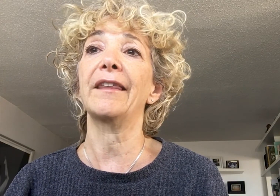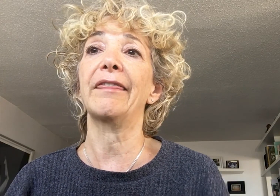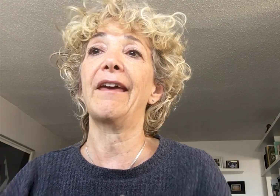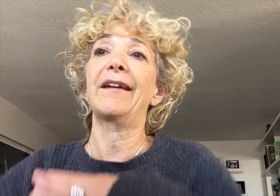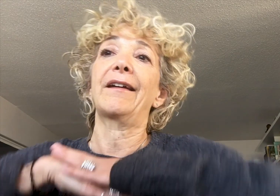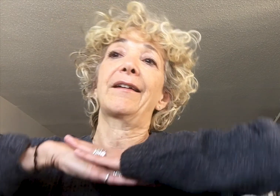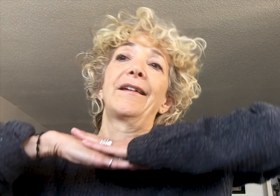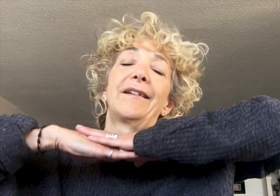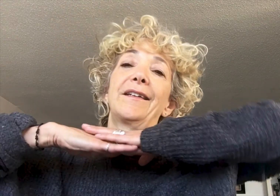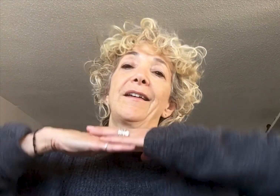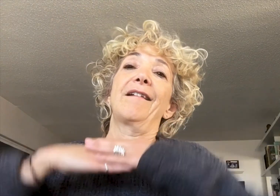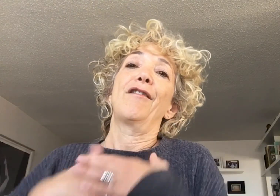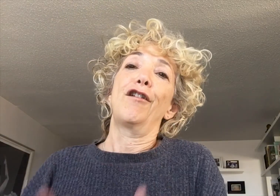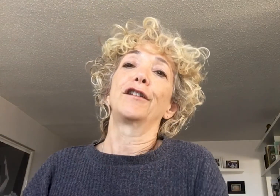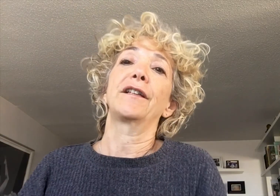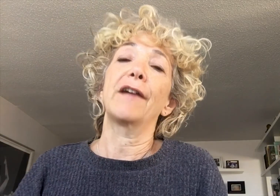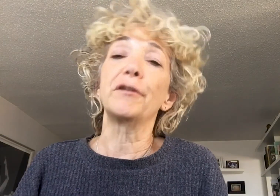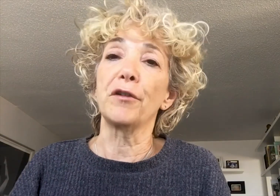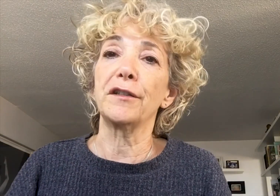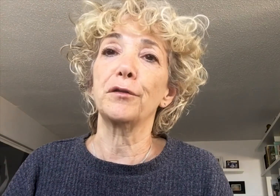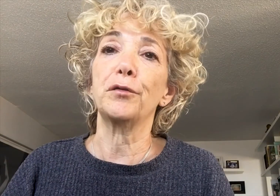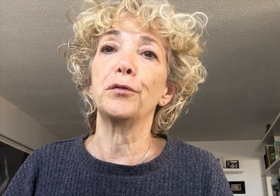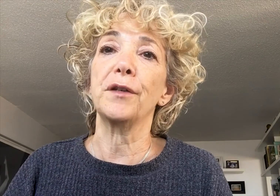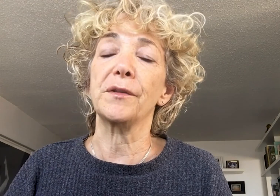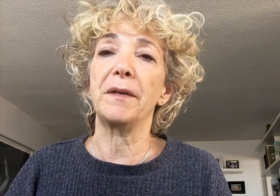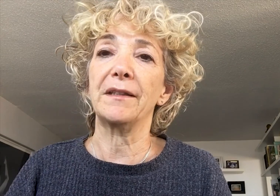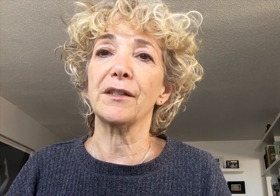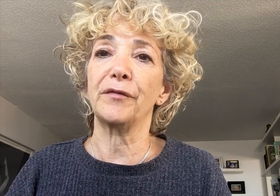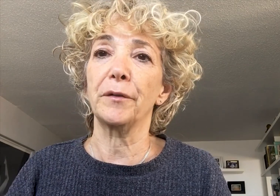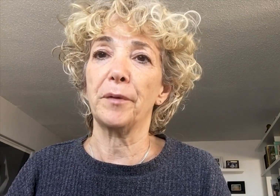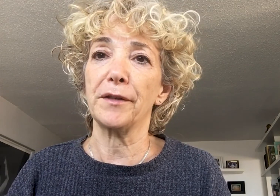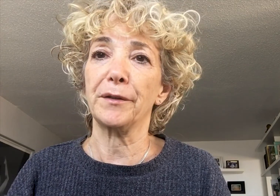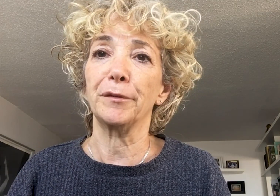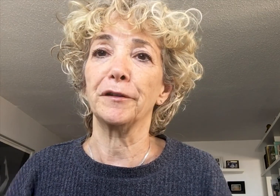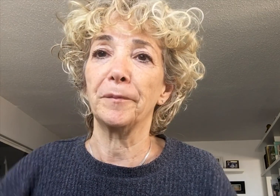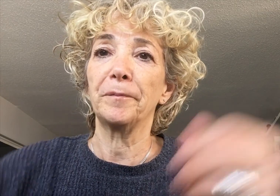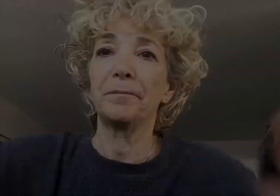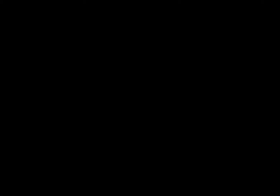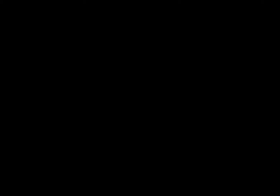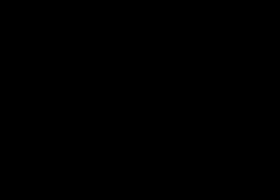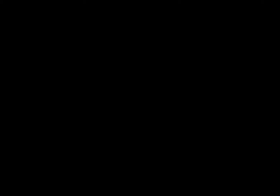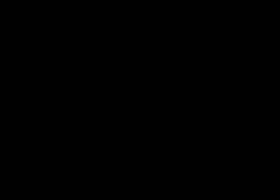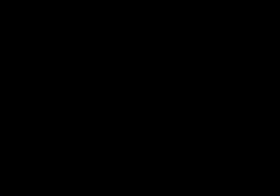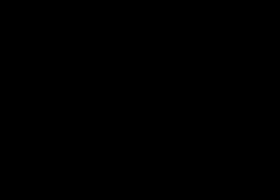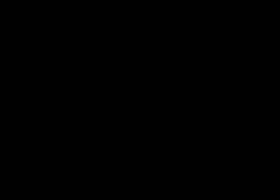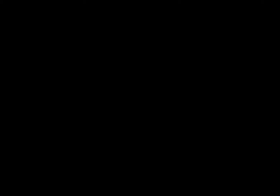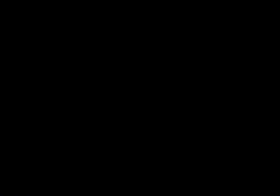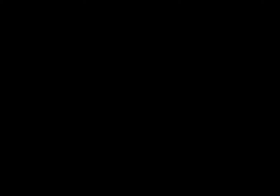and I thank everyone who has made this film possible.